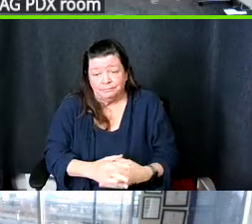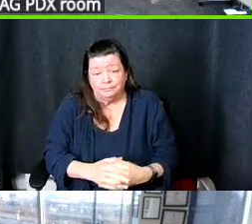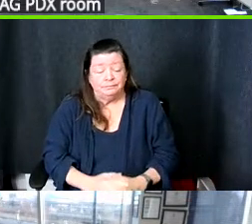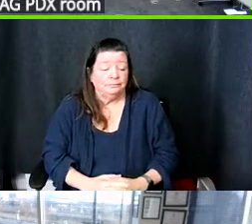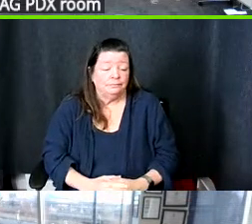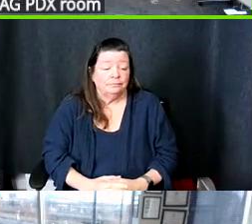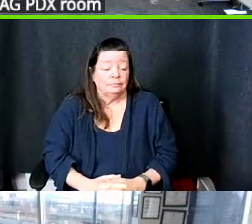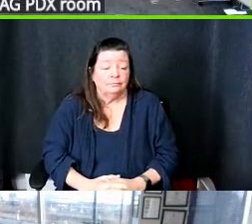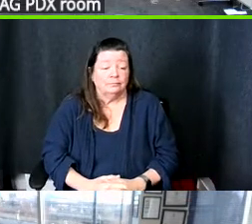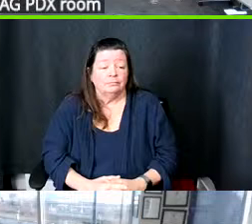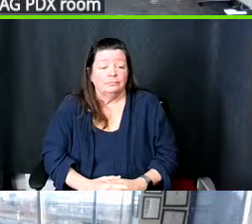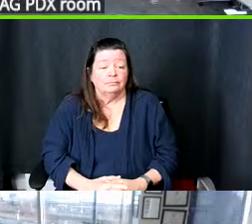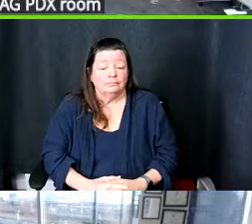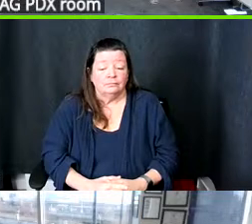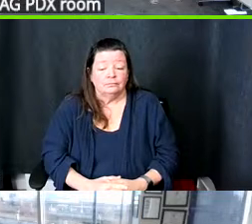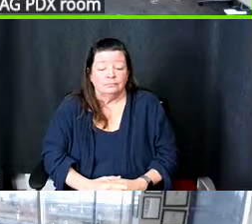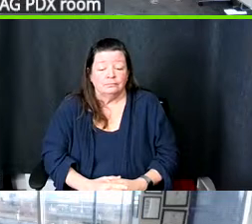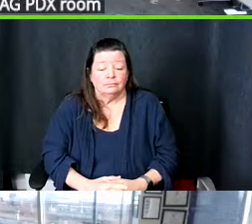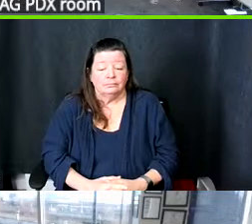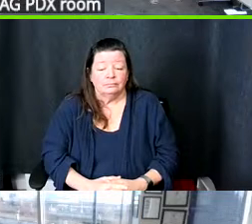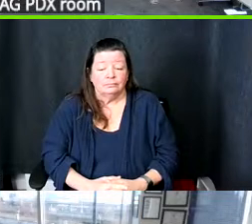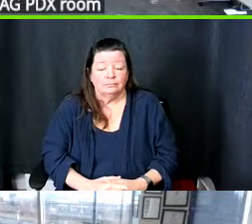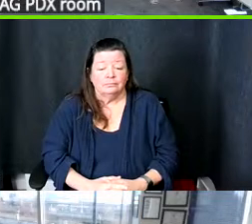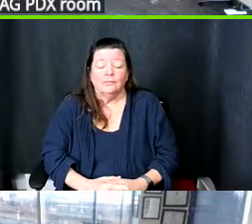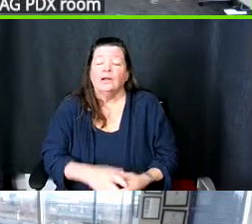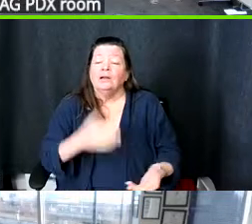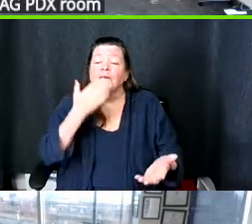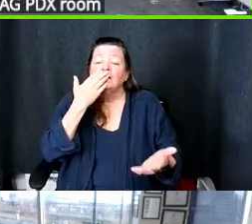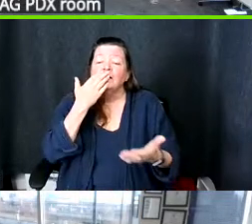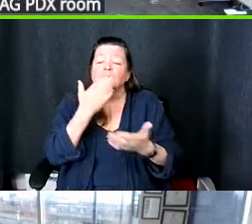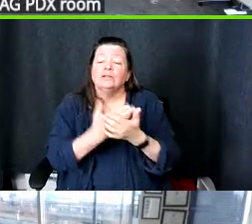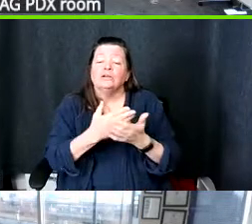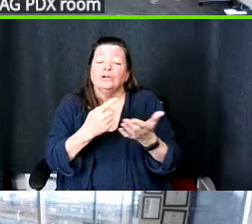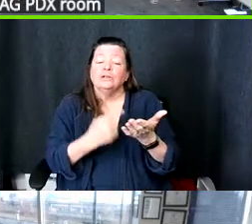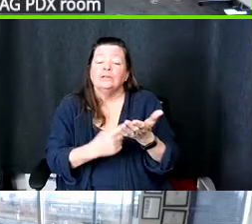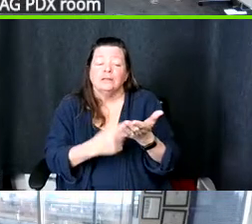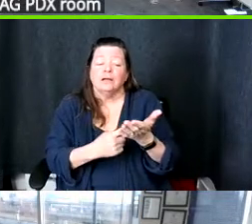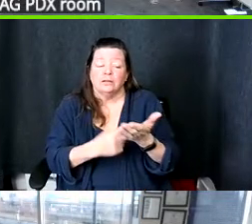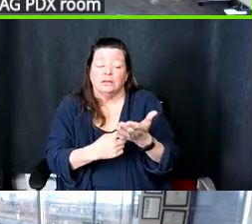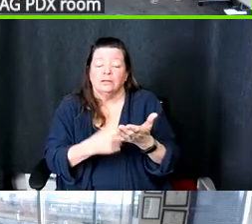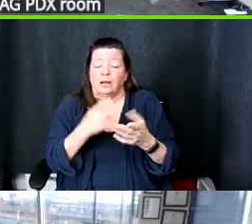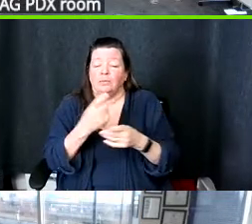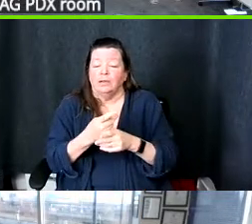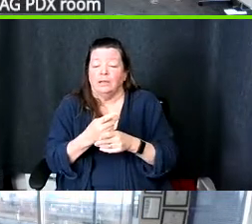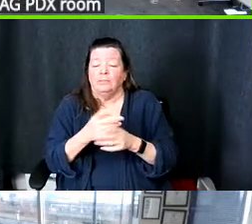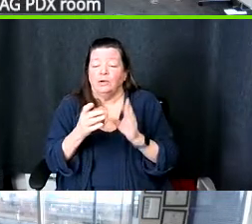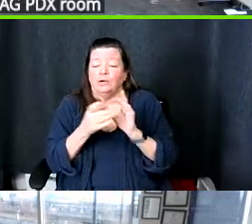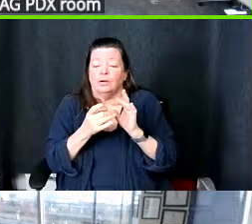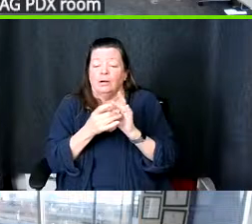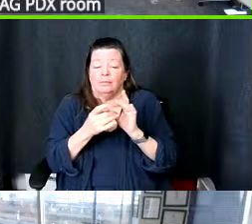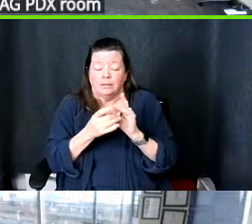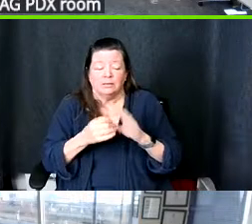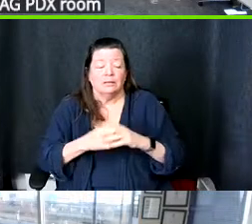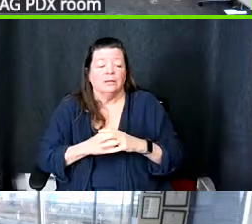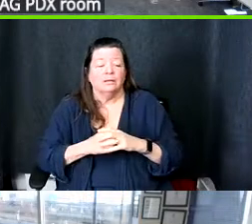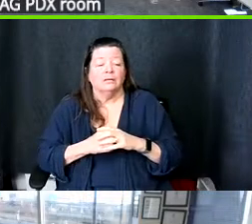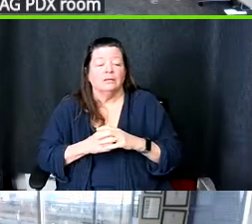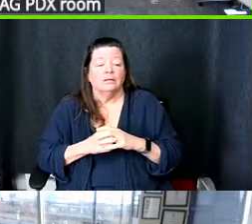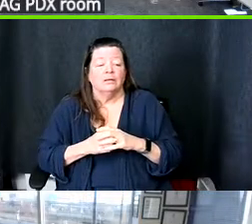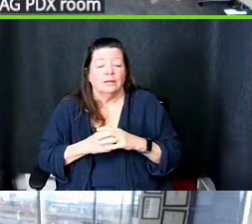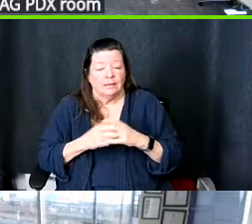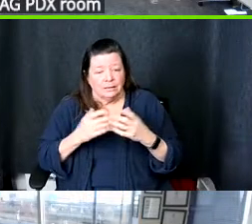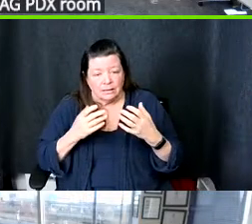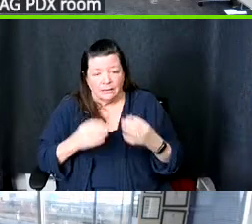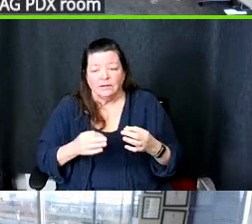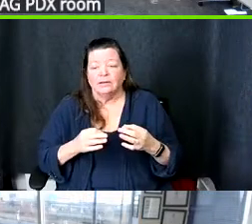Gunkel. This is a good discussion. I'll keep my comments short. Definitely engaging with